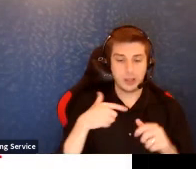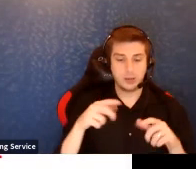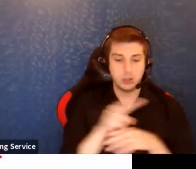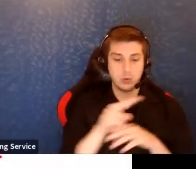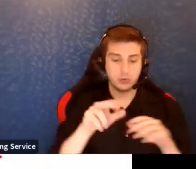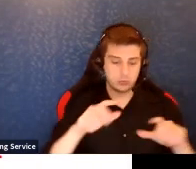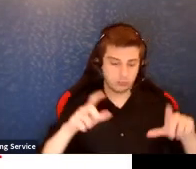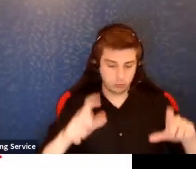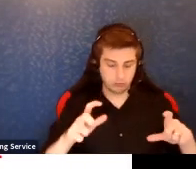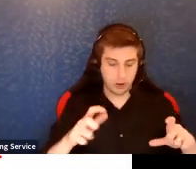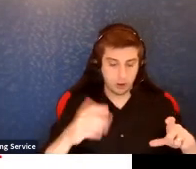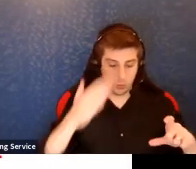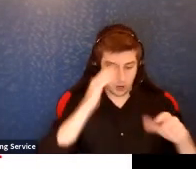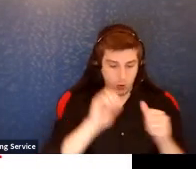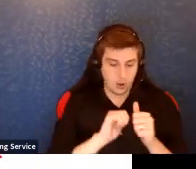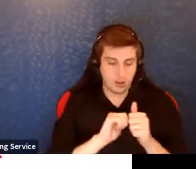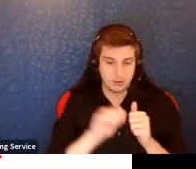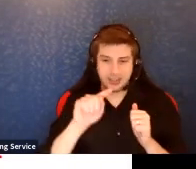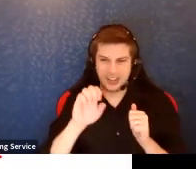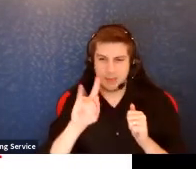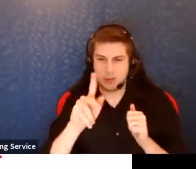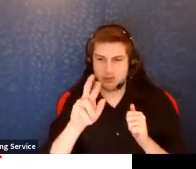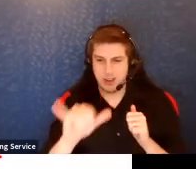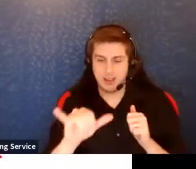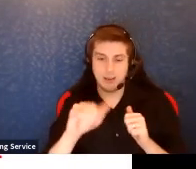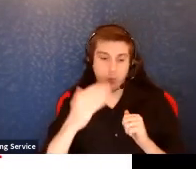good understanding of how our drone is moving at night.